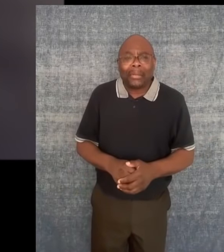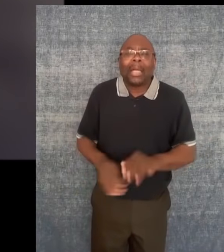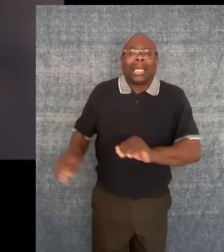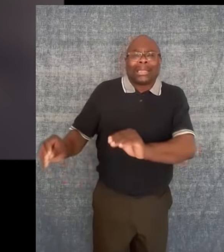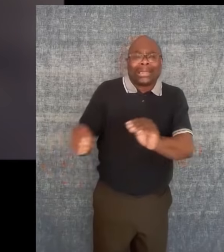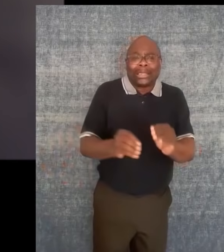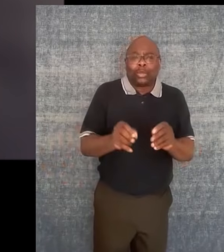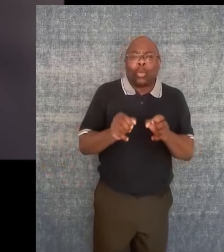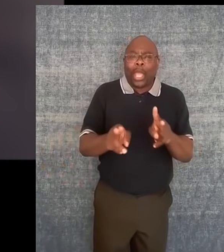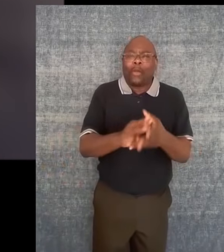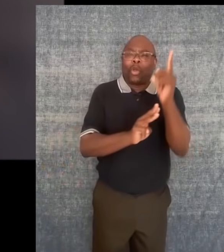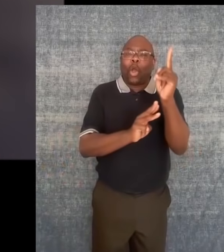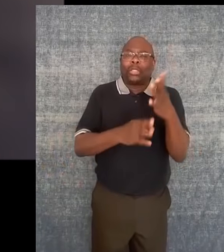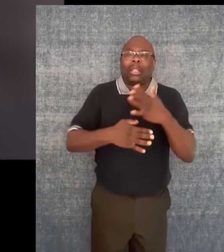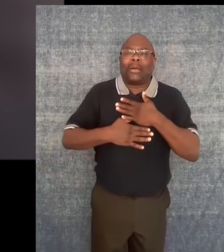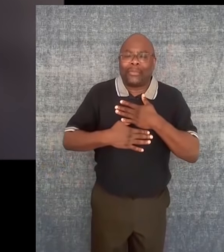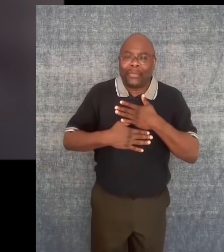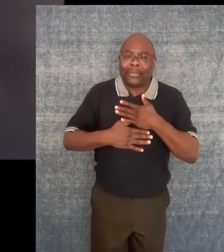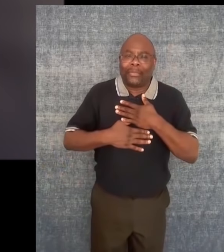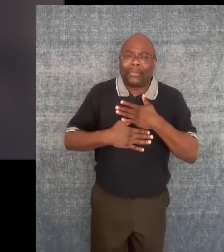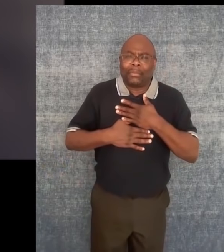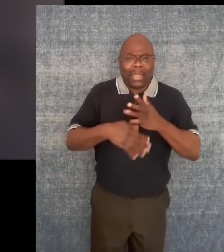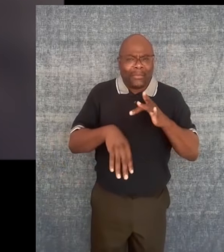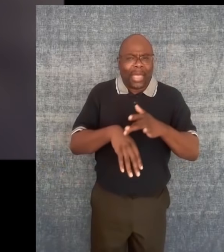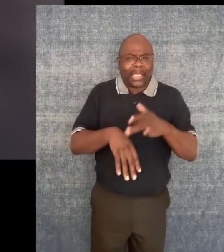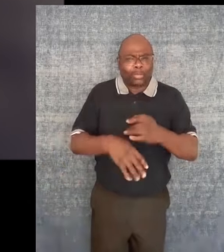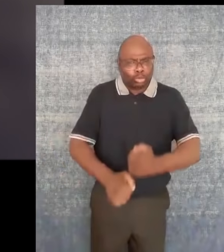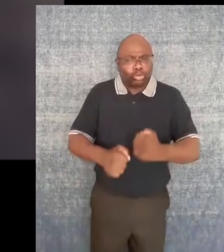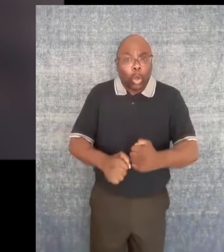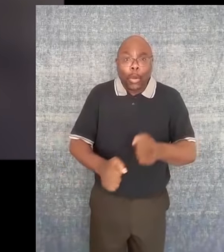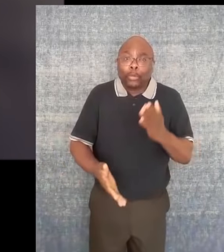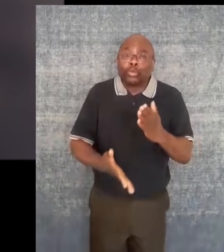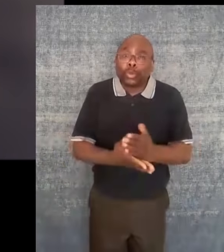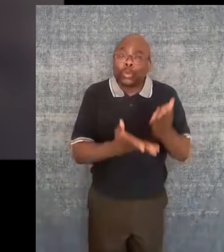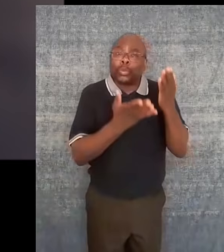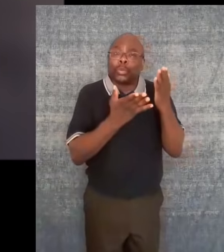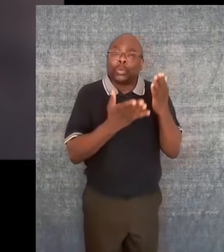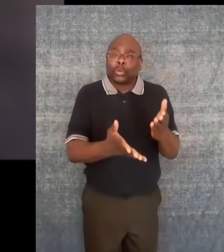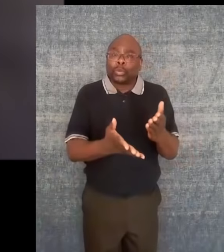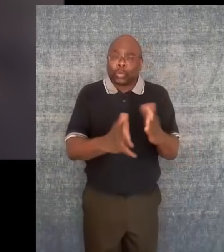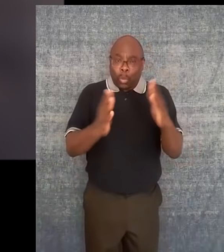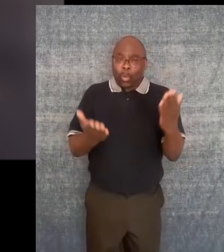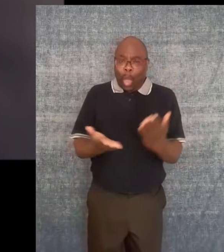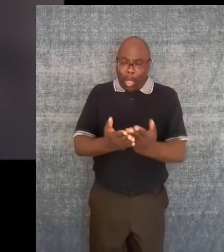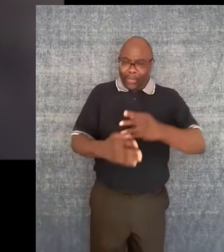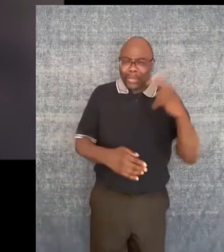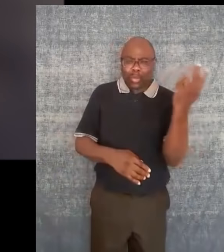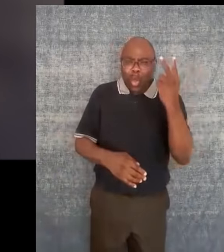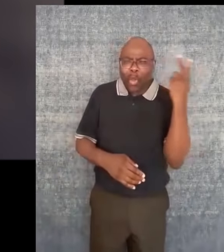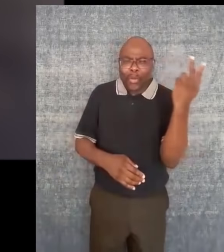Teach the way of God's love, effective, robust and true. Keep humanity